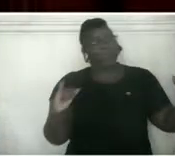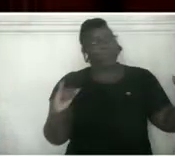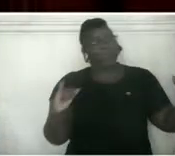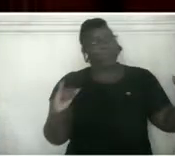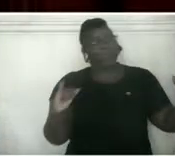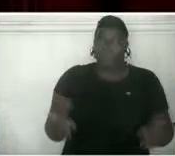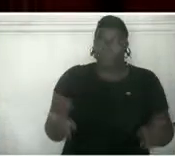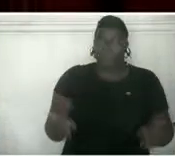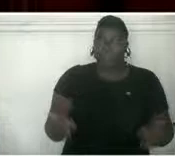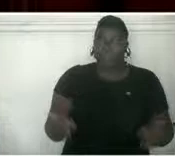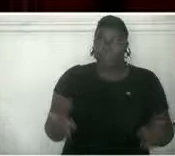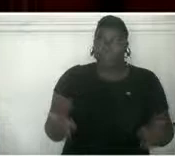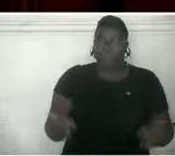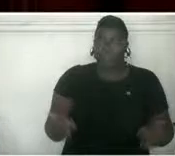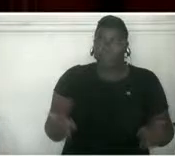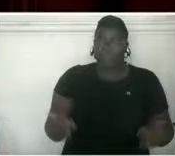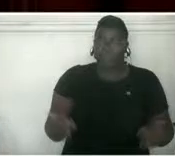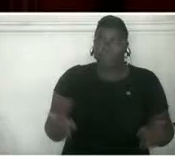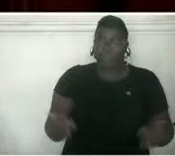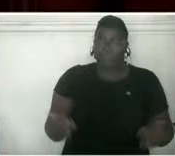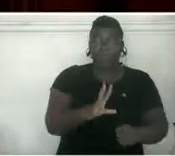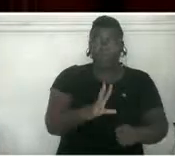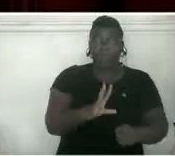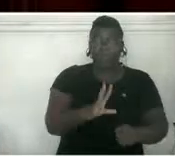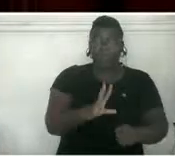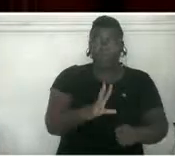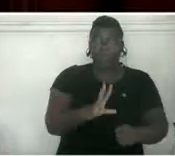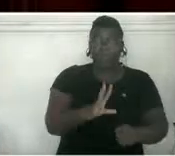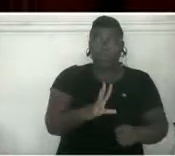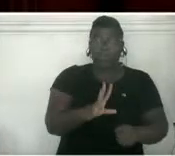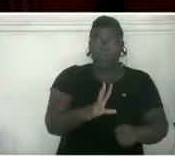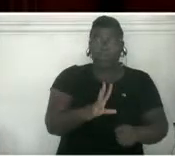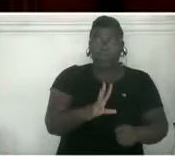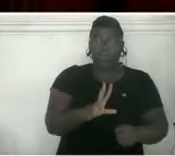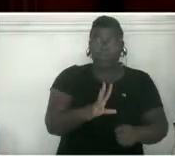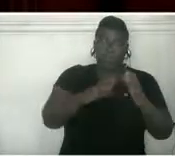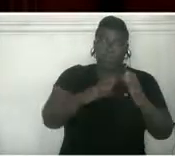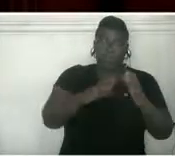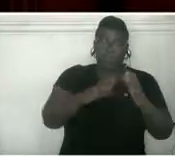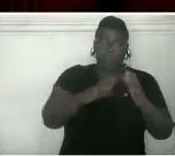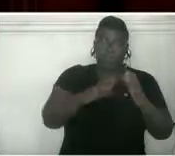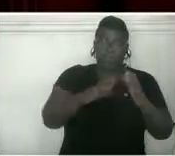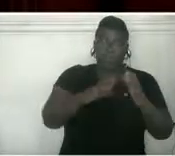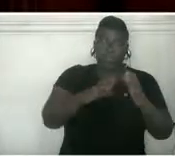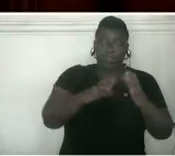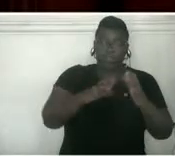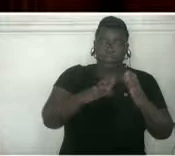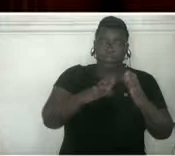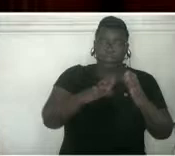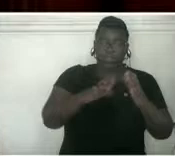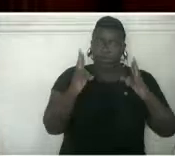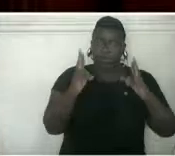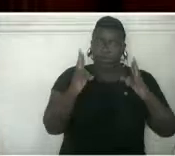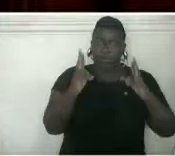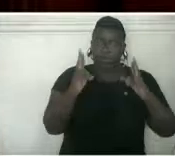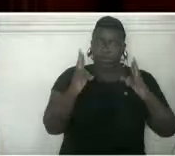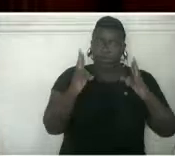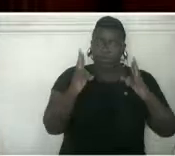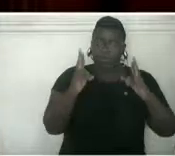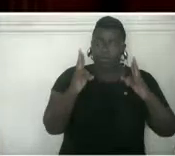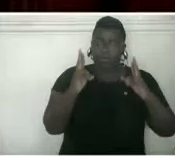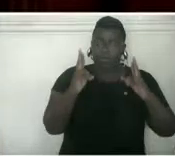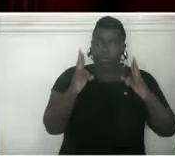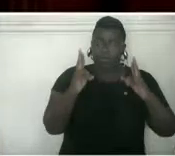Honourable Speaker, taking a look at socio-economic outlook, there is hope. In preparing for